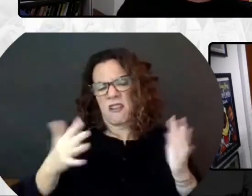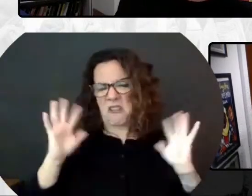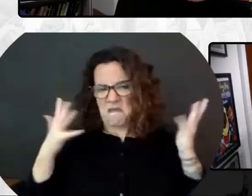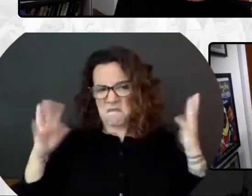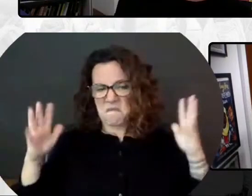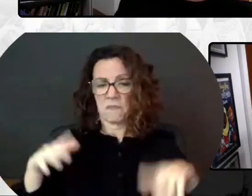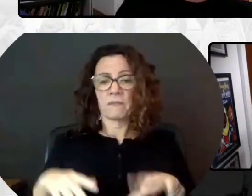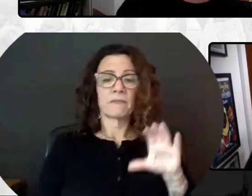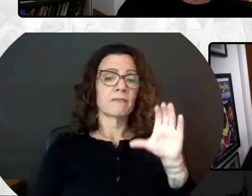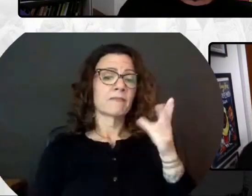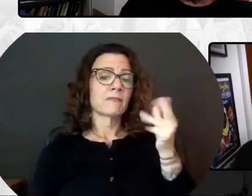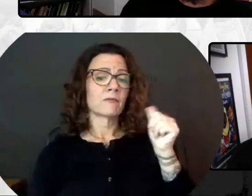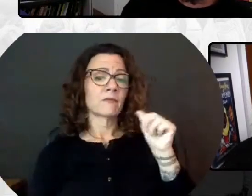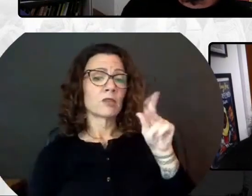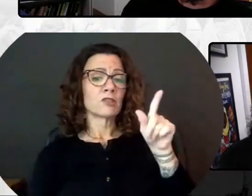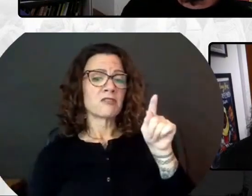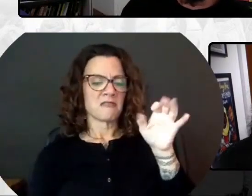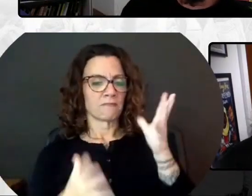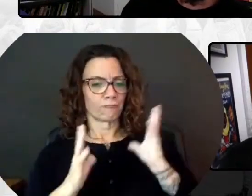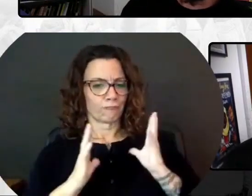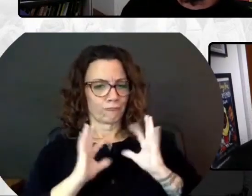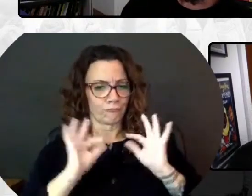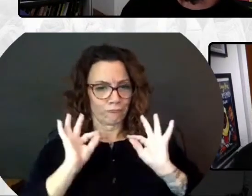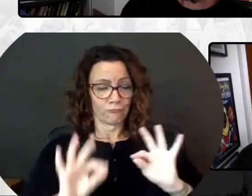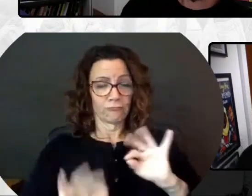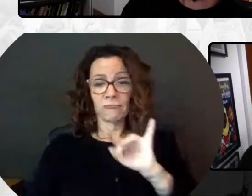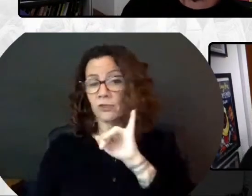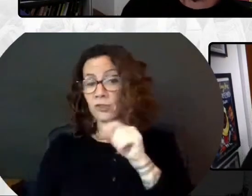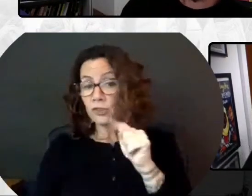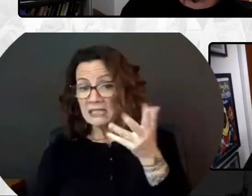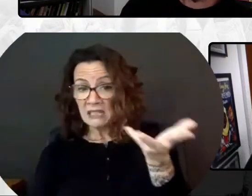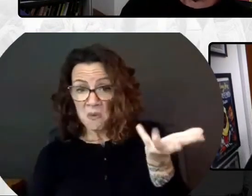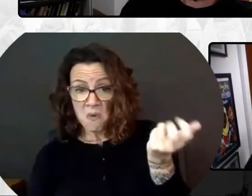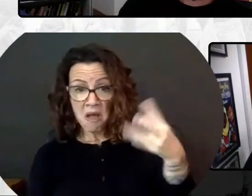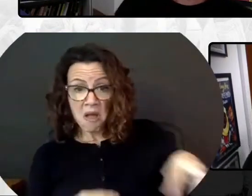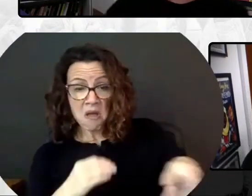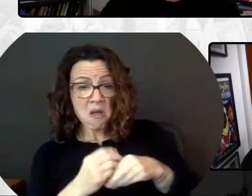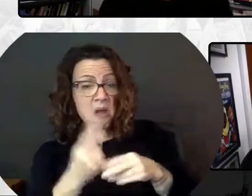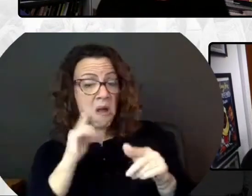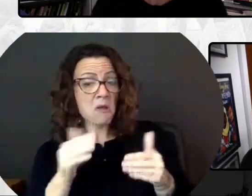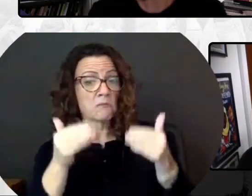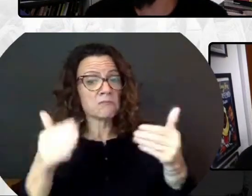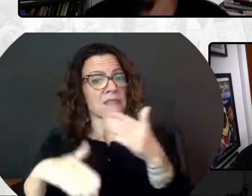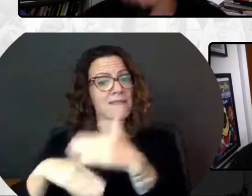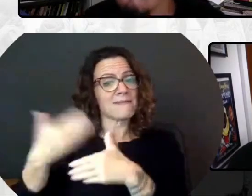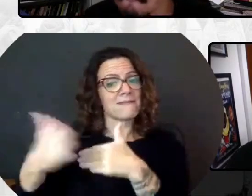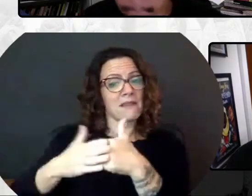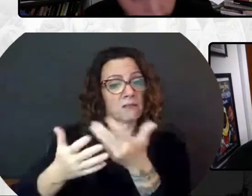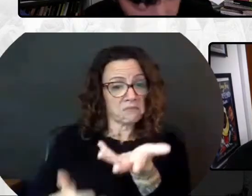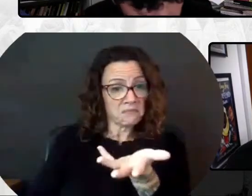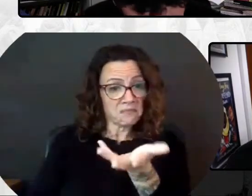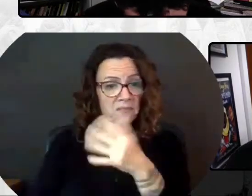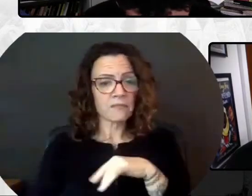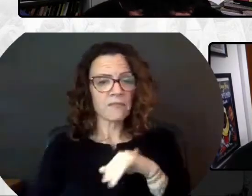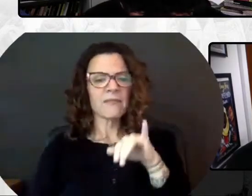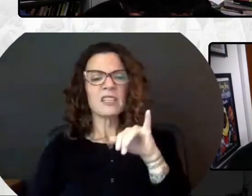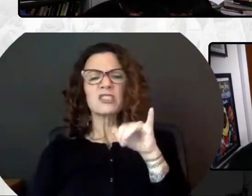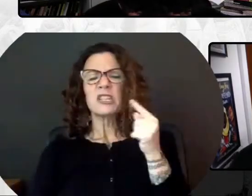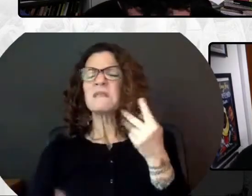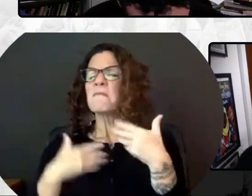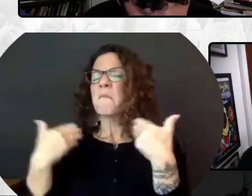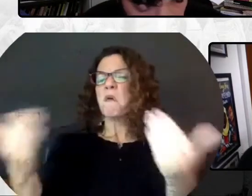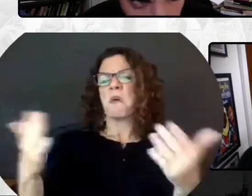next clip and we'll continue the threads I think that we're picking up here. Thank you. Absolutely, yeah. So John, why